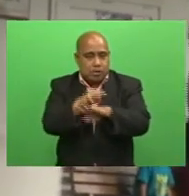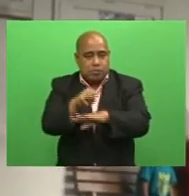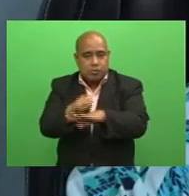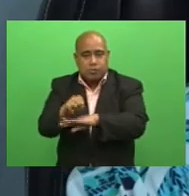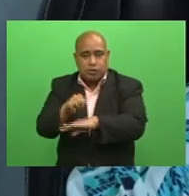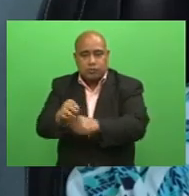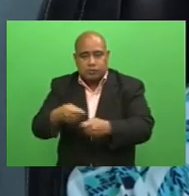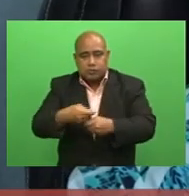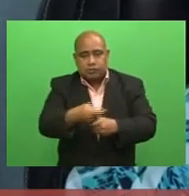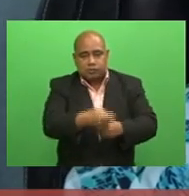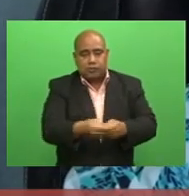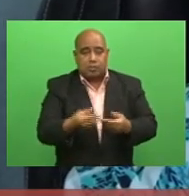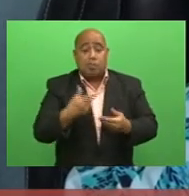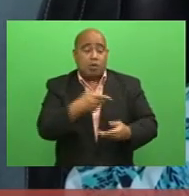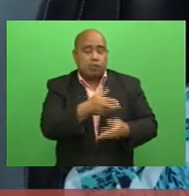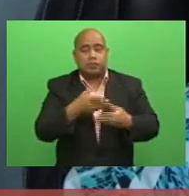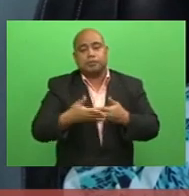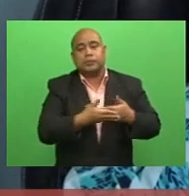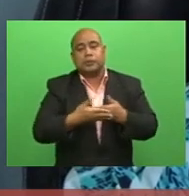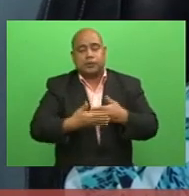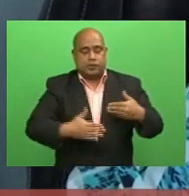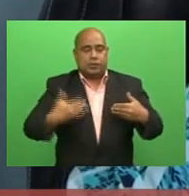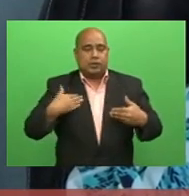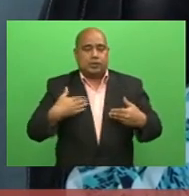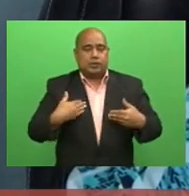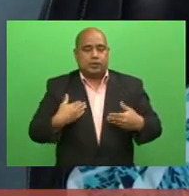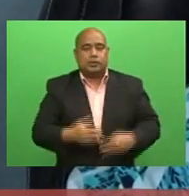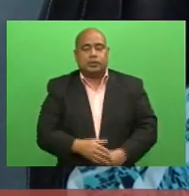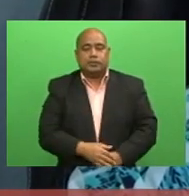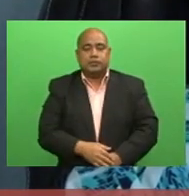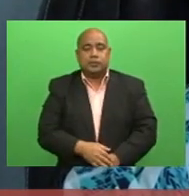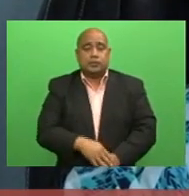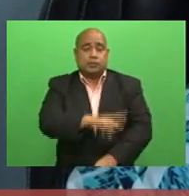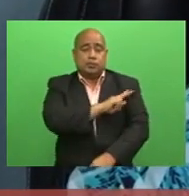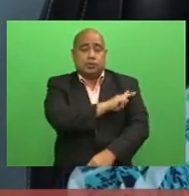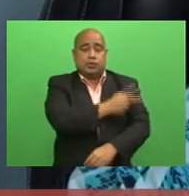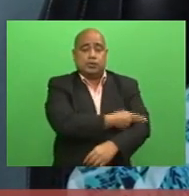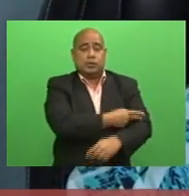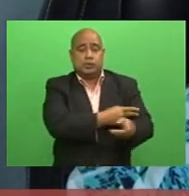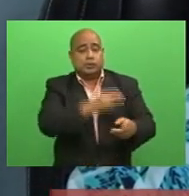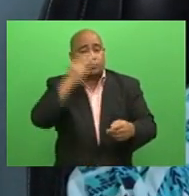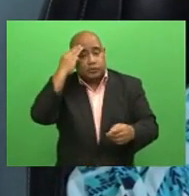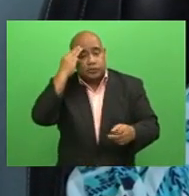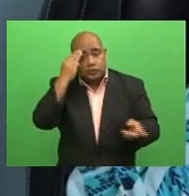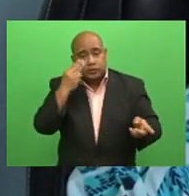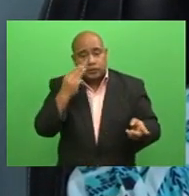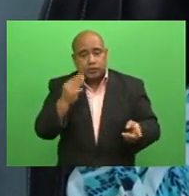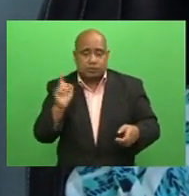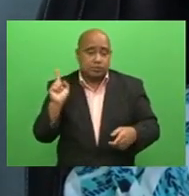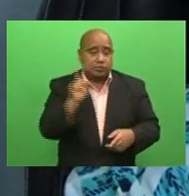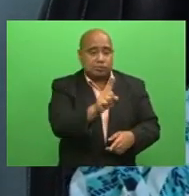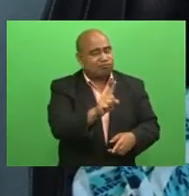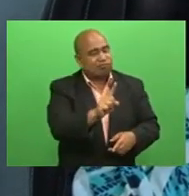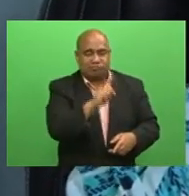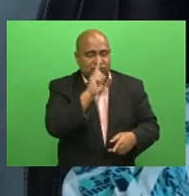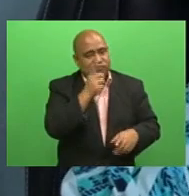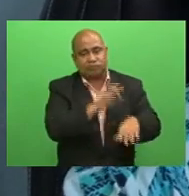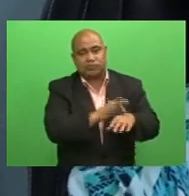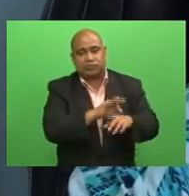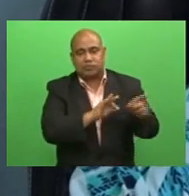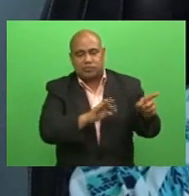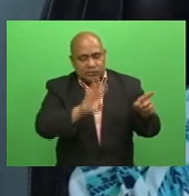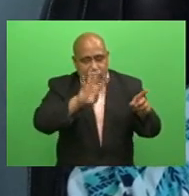in our rural communities where pregnant mothers don't come to clinic, in the early stages